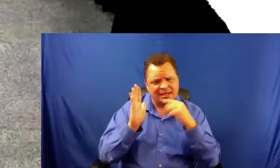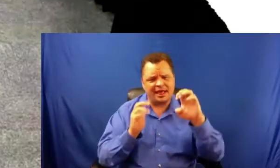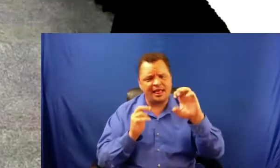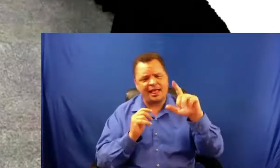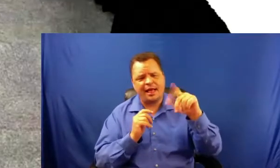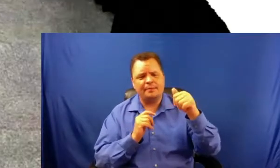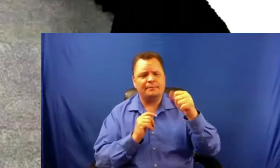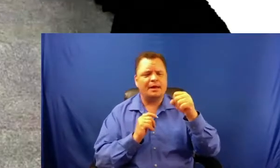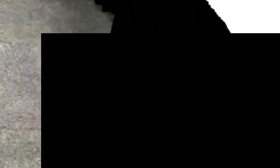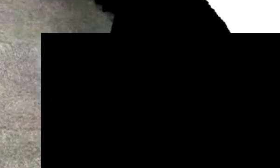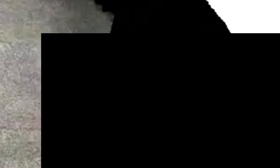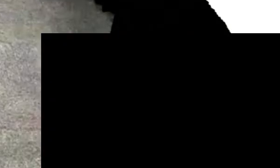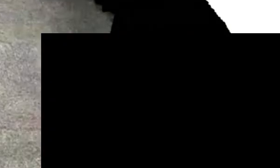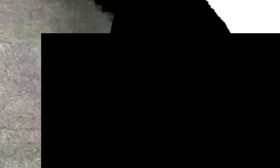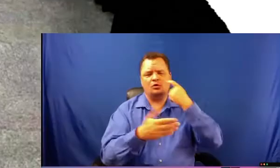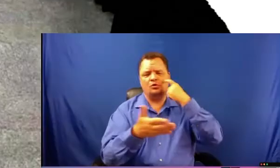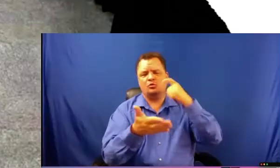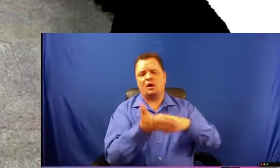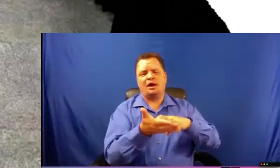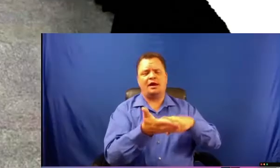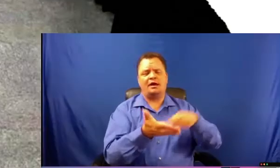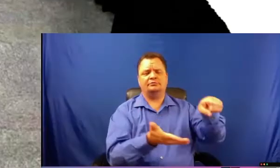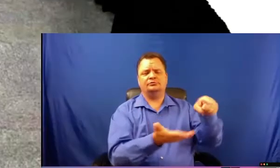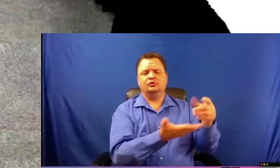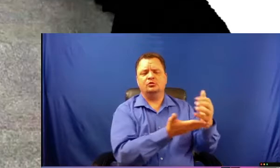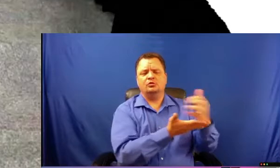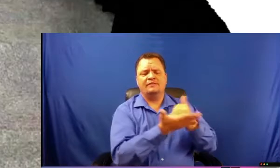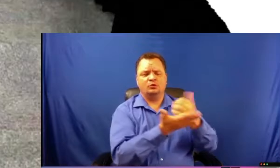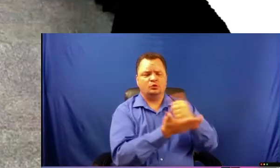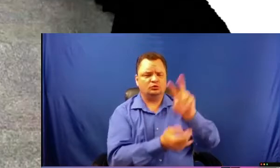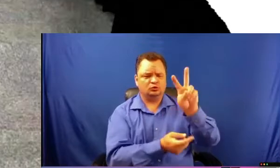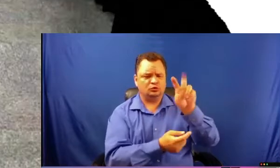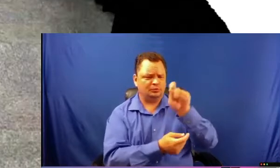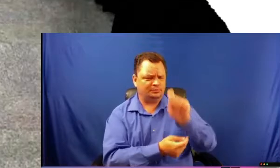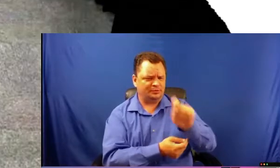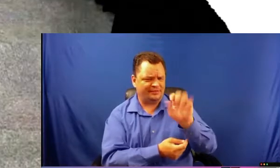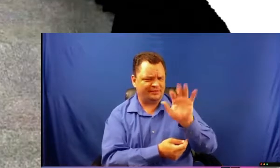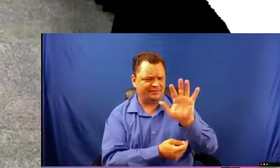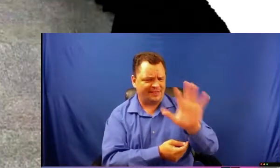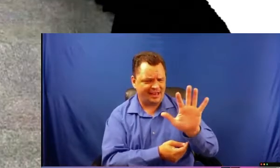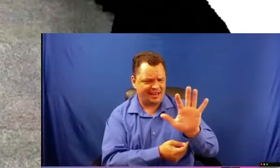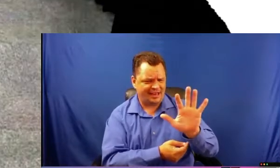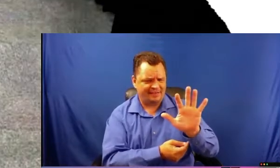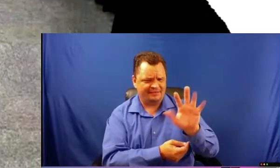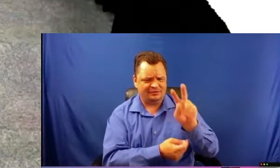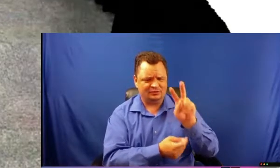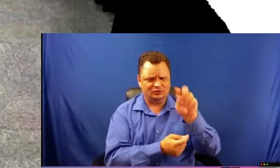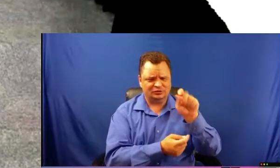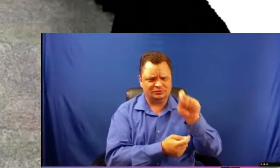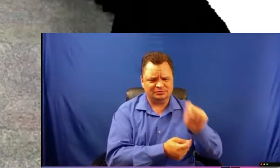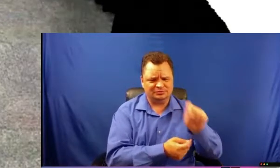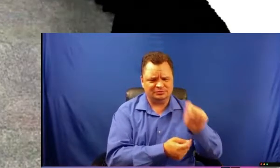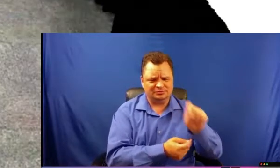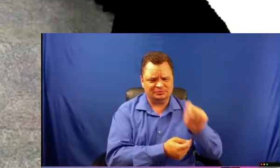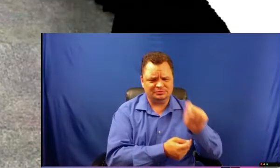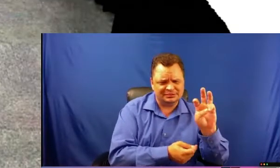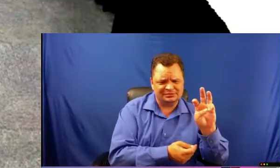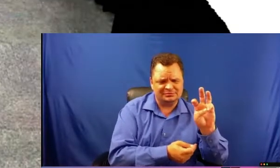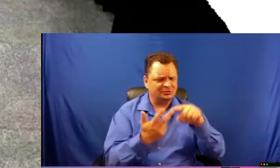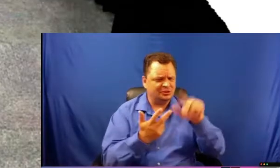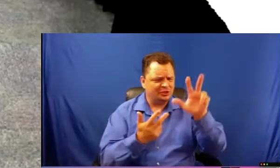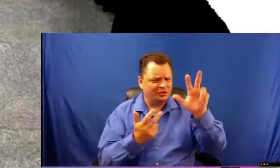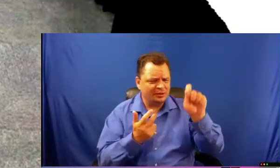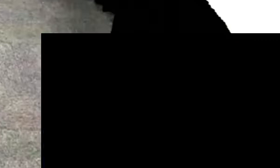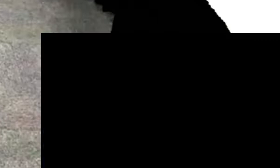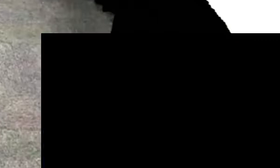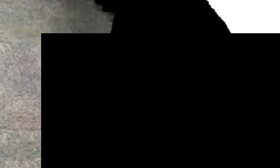revenue 2.5 million, 2.6 million, and expenditures 3.4 million. We're not trying to